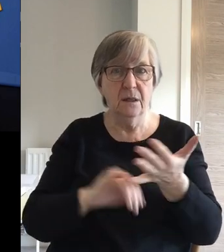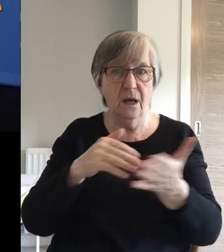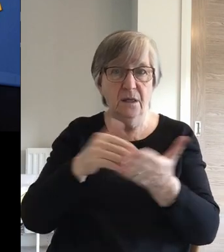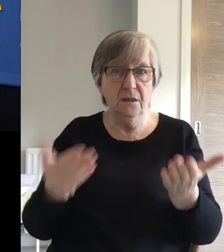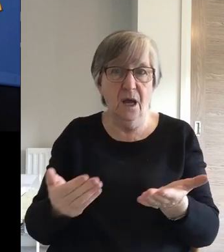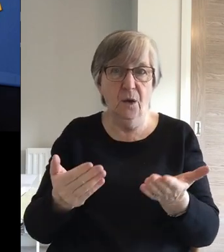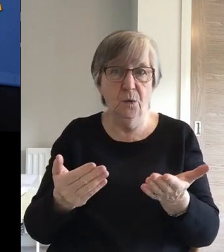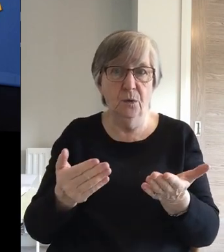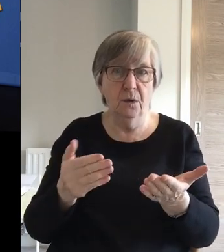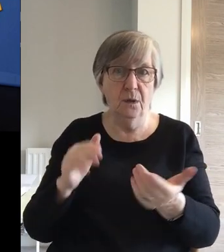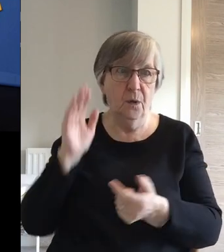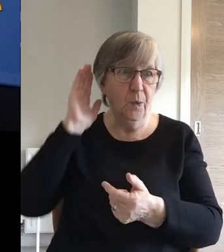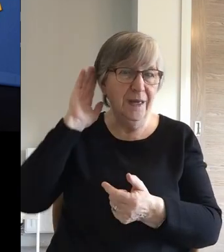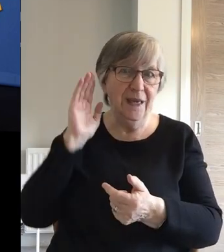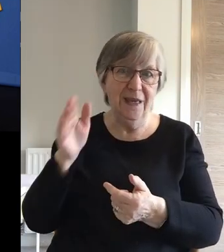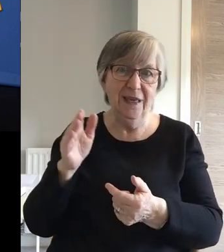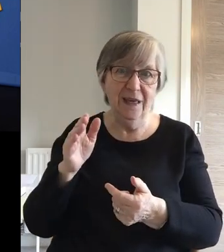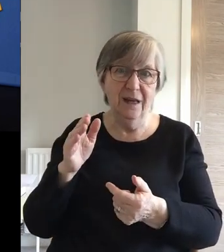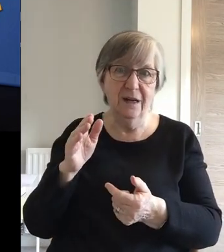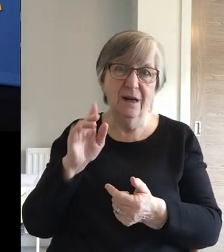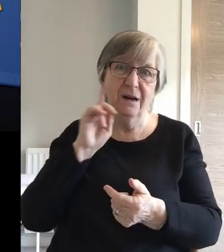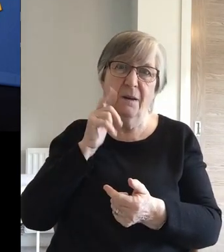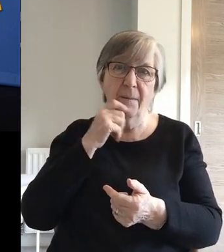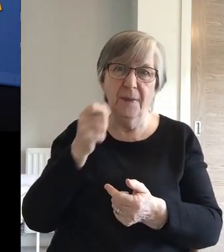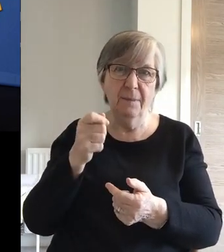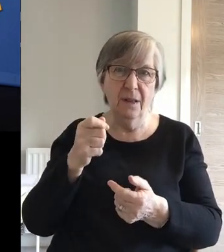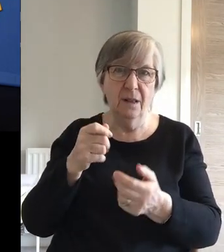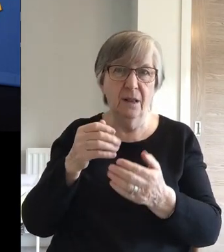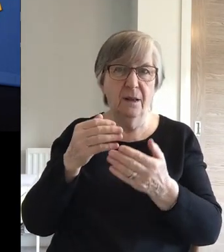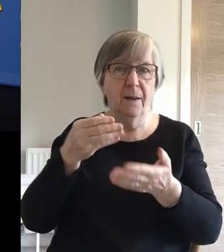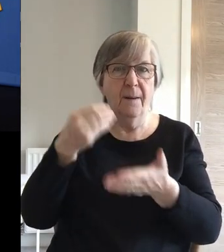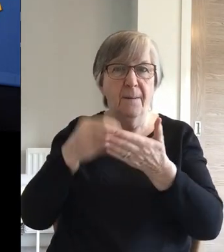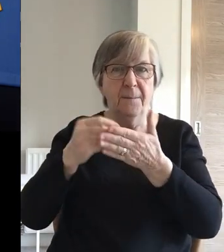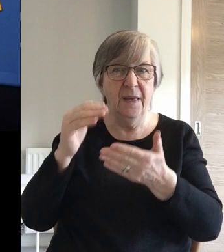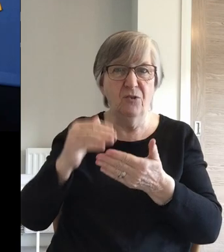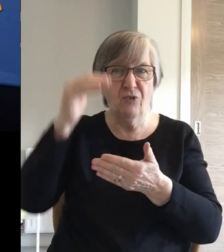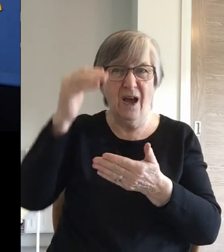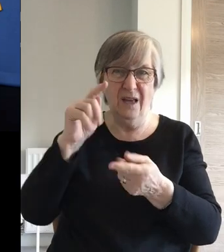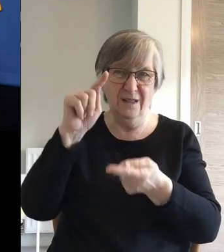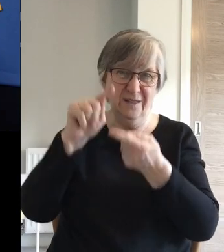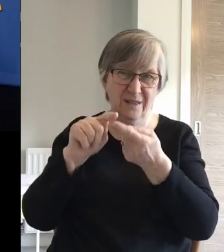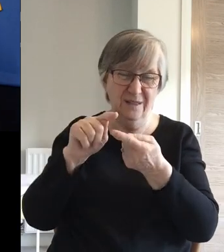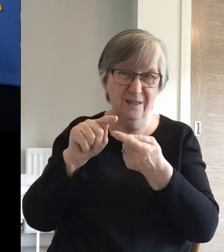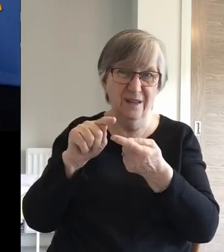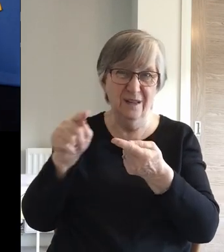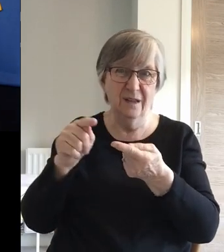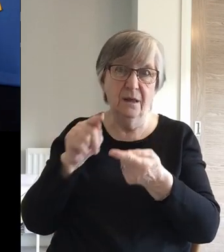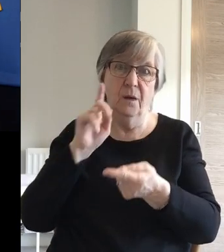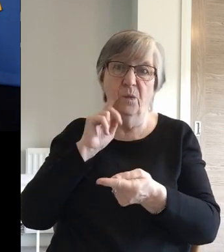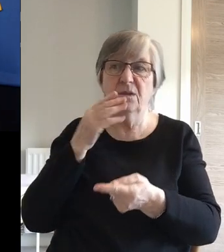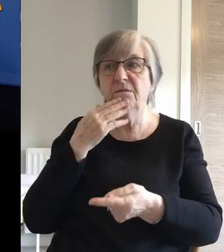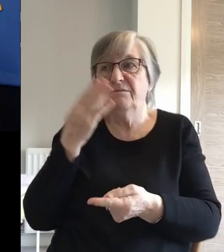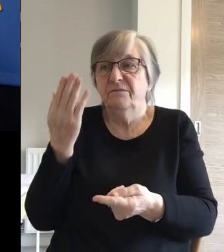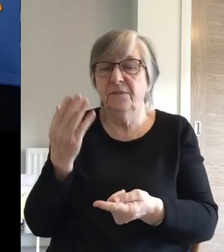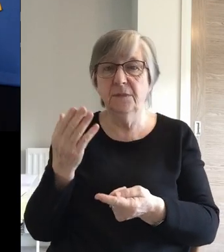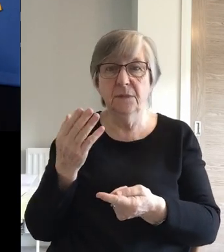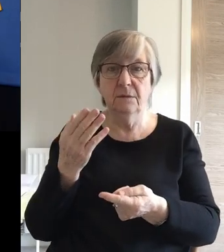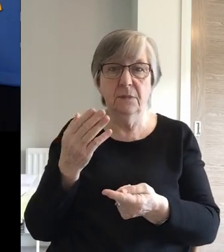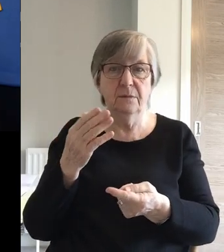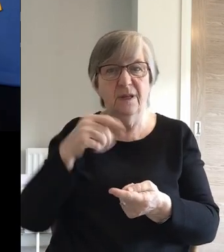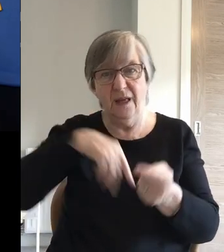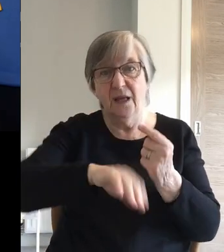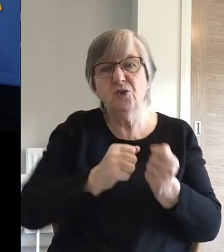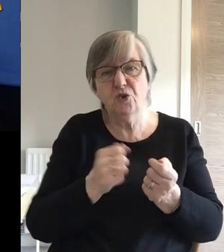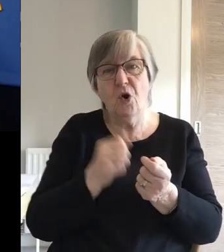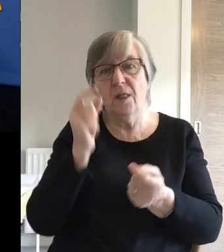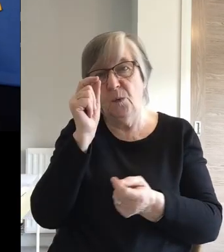we hear that frontline workers are not getting very much of a pay rise, although for nurses and NHS staff it's to be more in Scotland